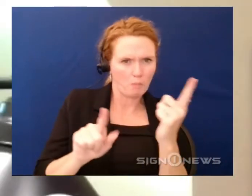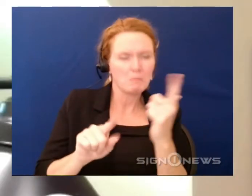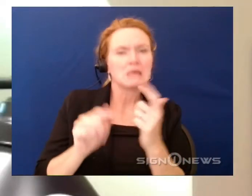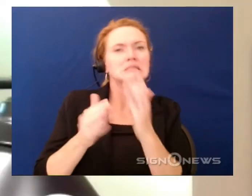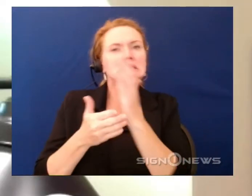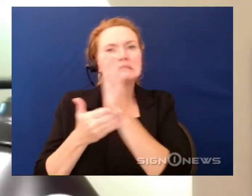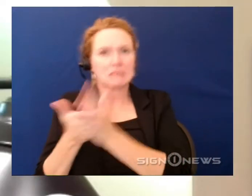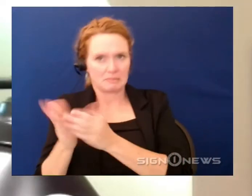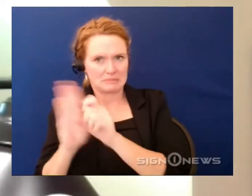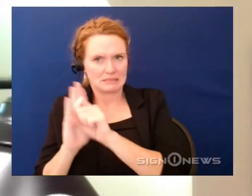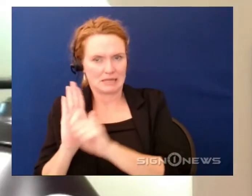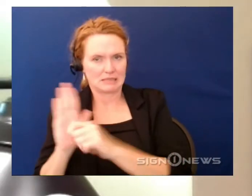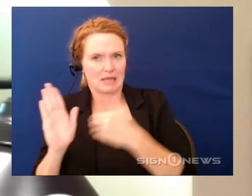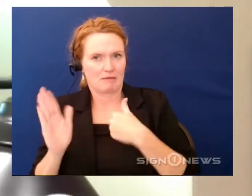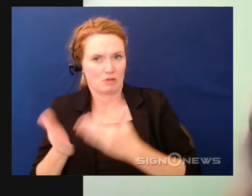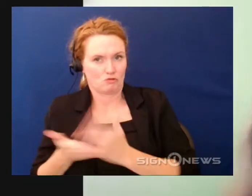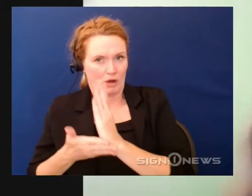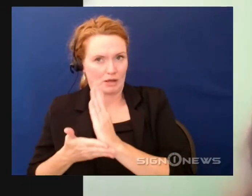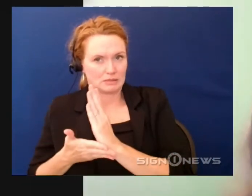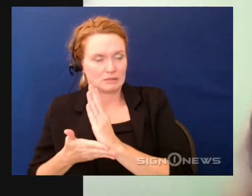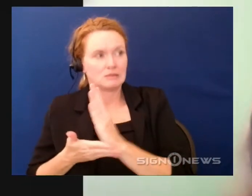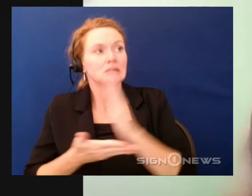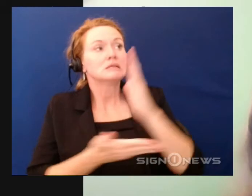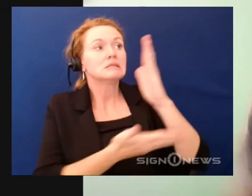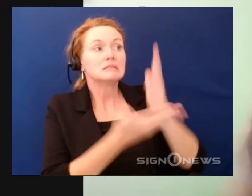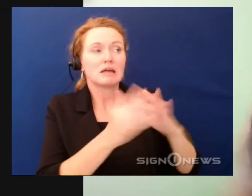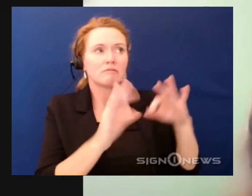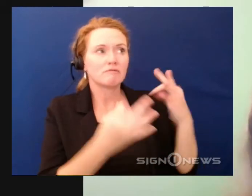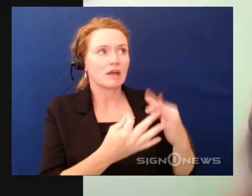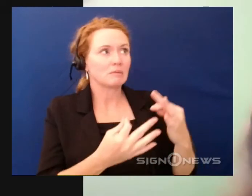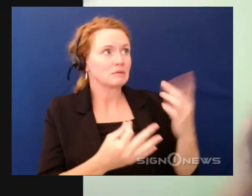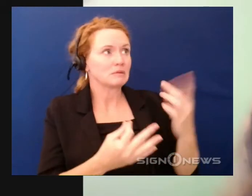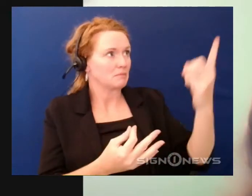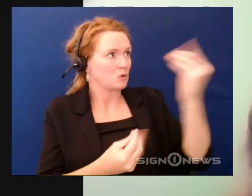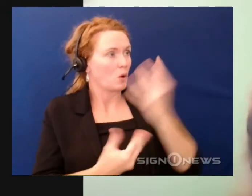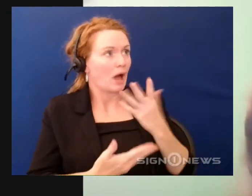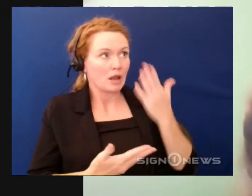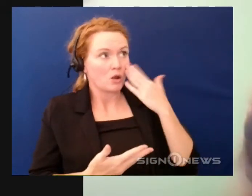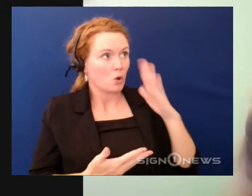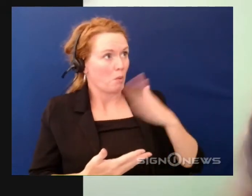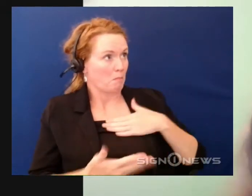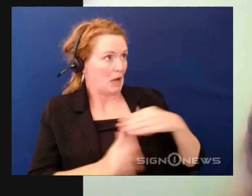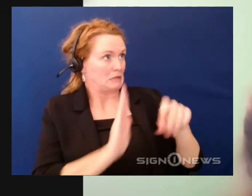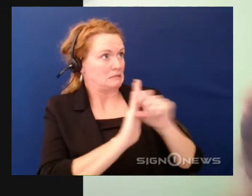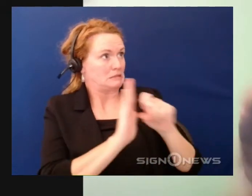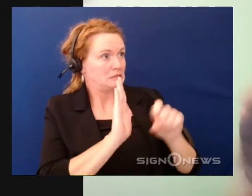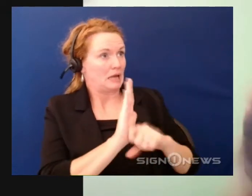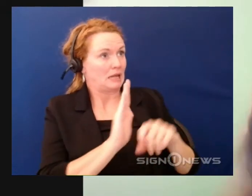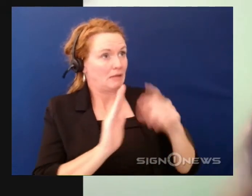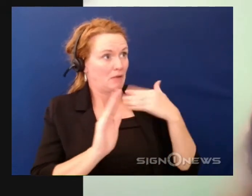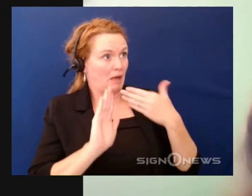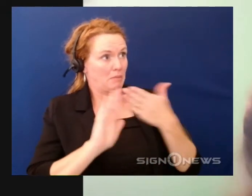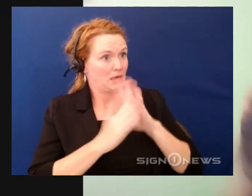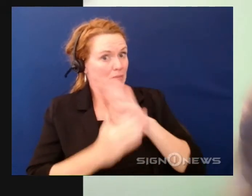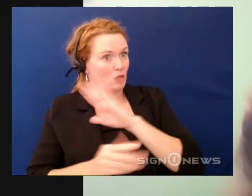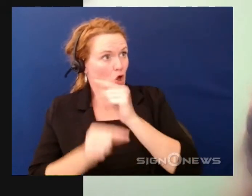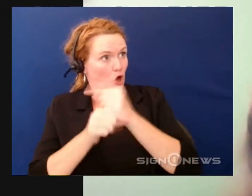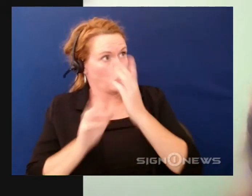some states have that right. I've had families come back to me and say, "Oh, I had no idea that in my state that if I got guardianship,